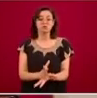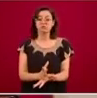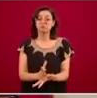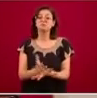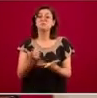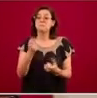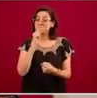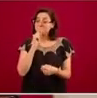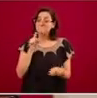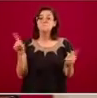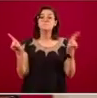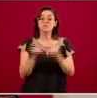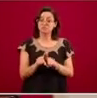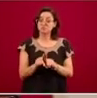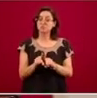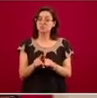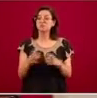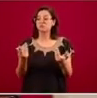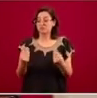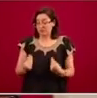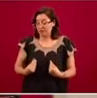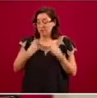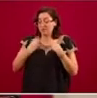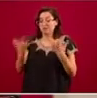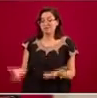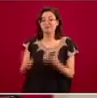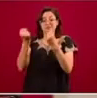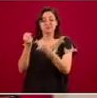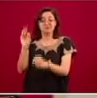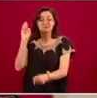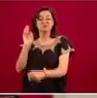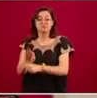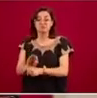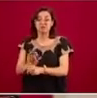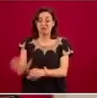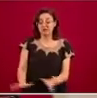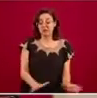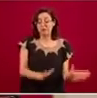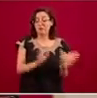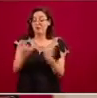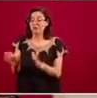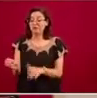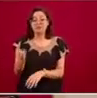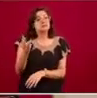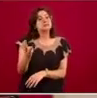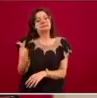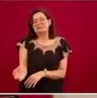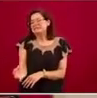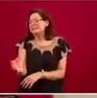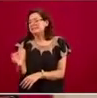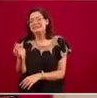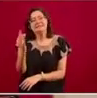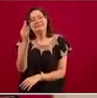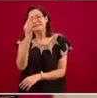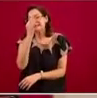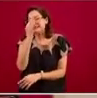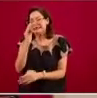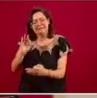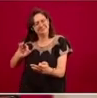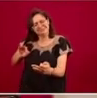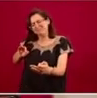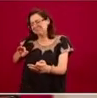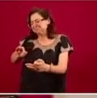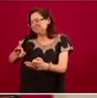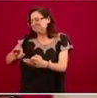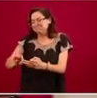way to decrease the transmission rate and to save lives. When we enter